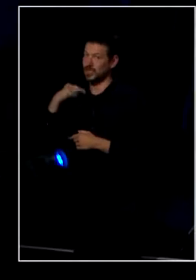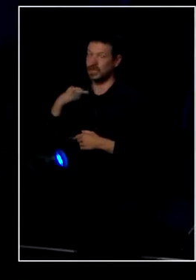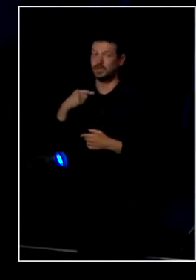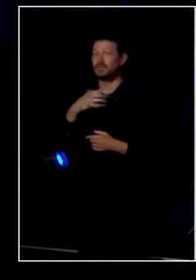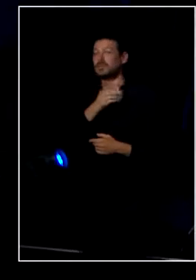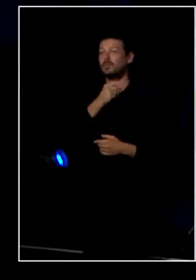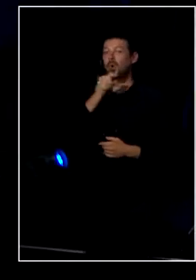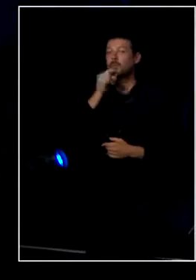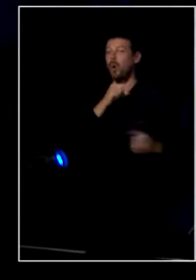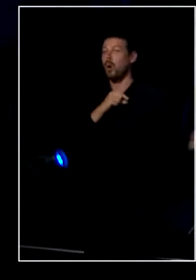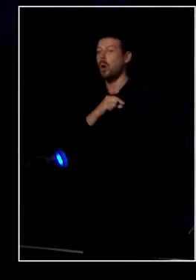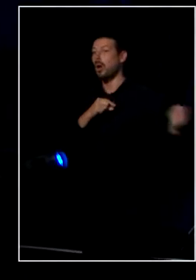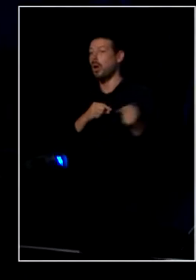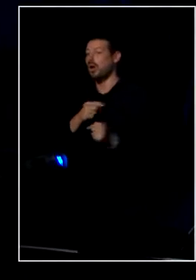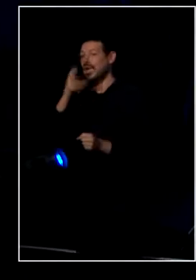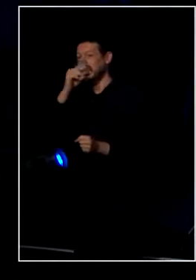home